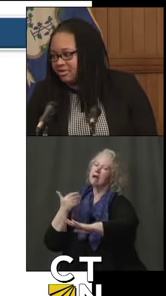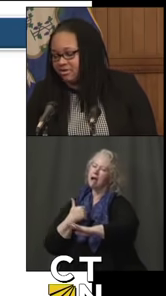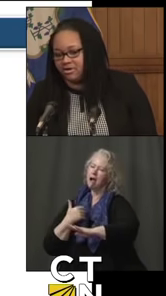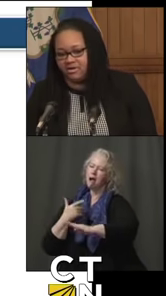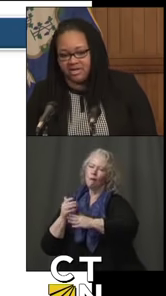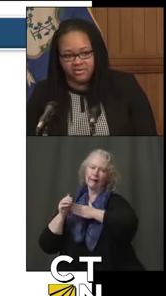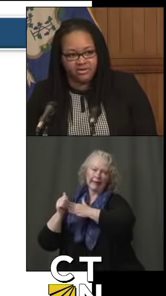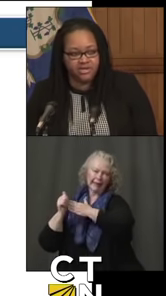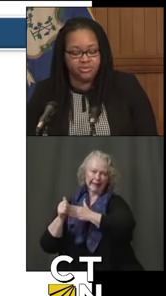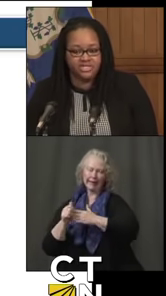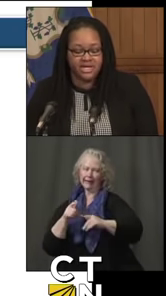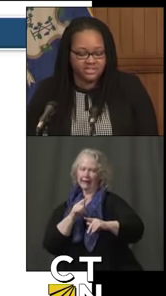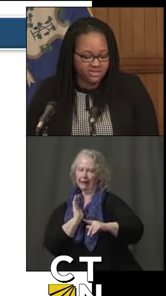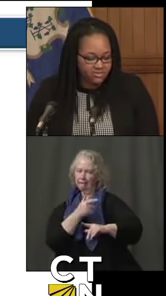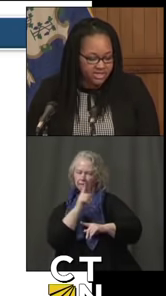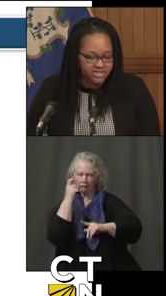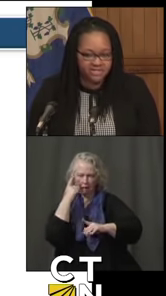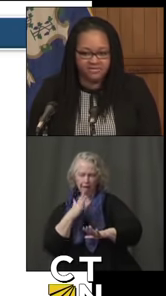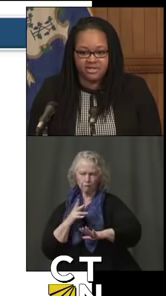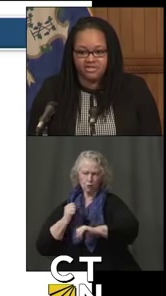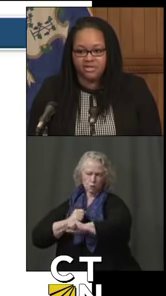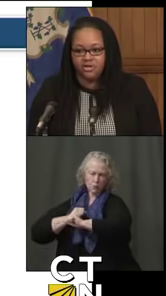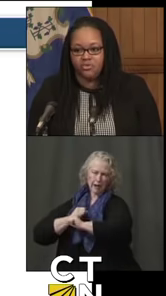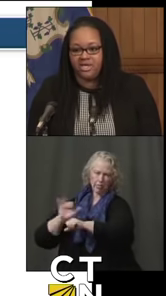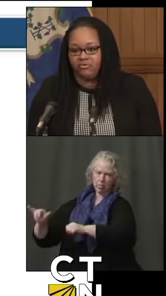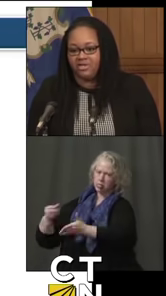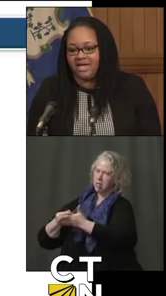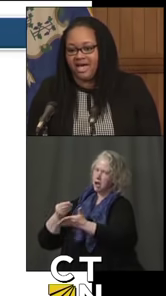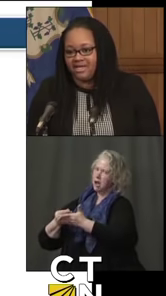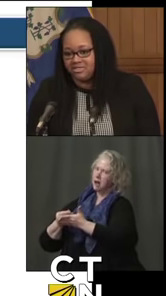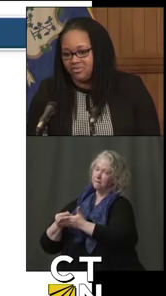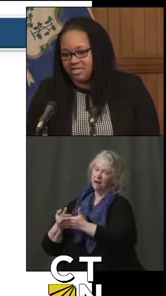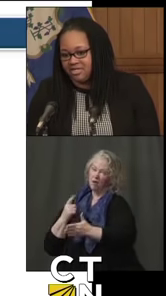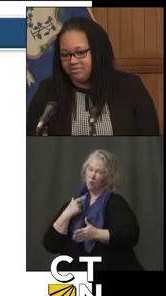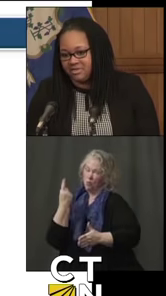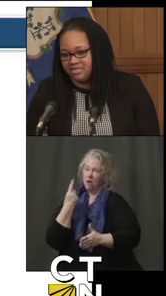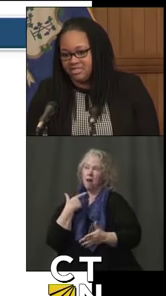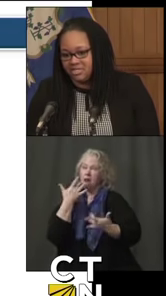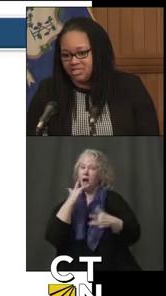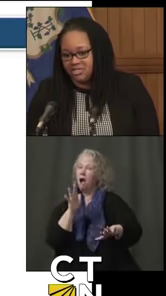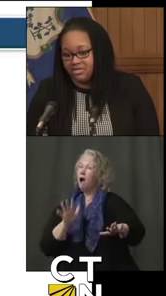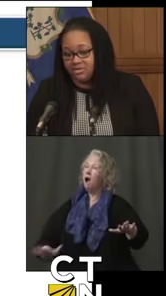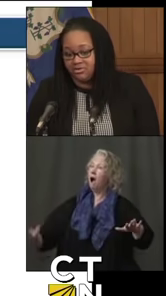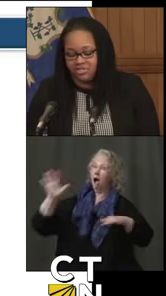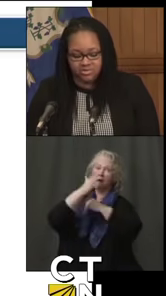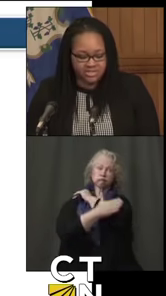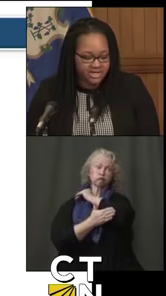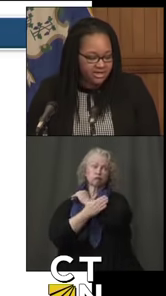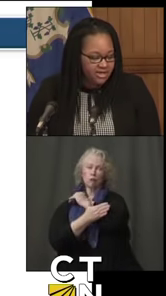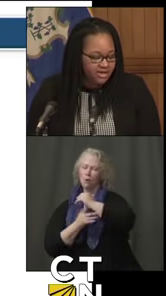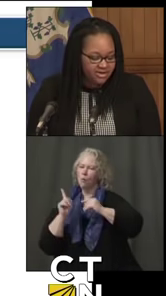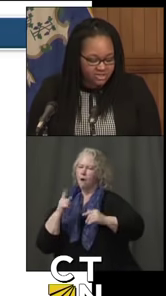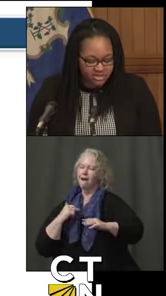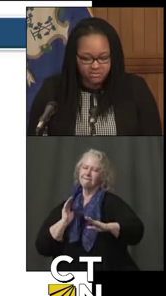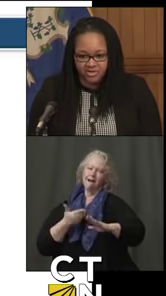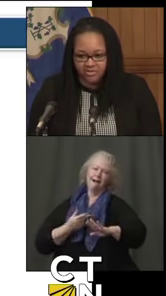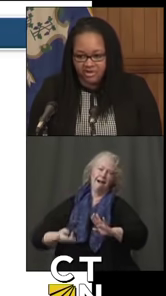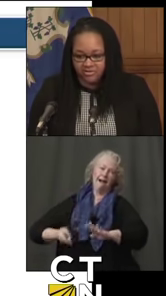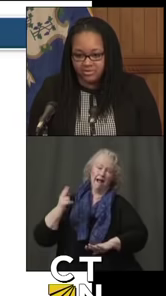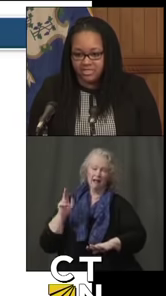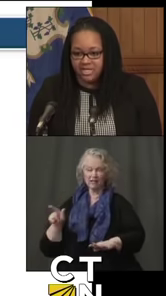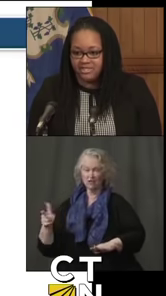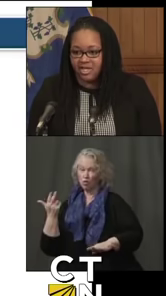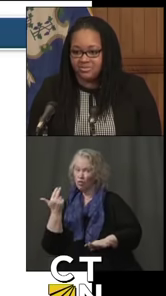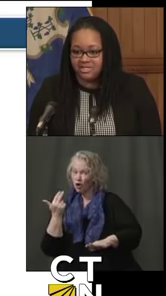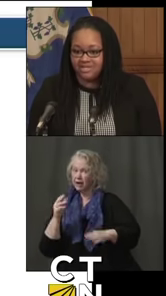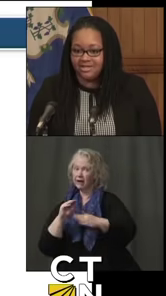diligence of our current governor in protecting the rainy day fund. We have one of the highest rainy day funds in the nation at 13% of general fund